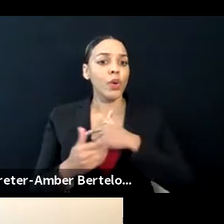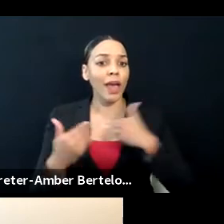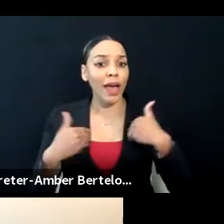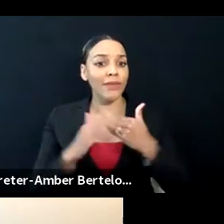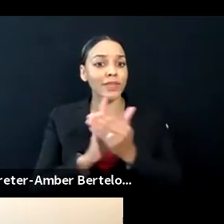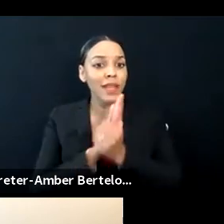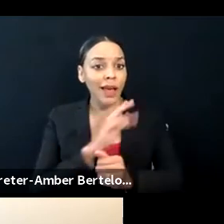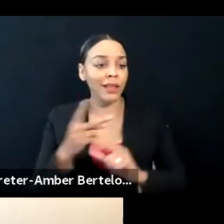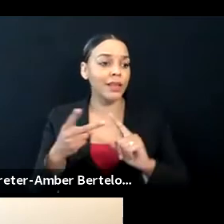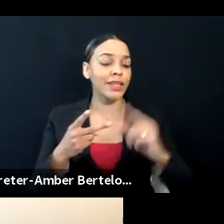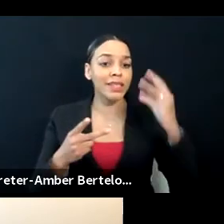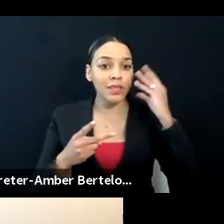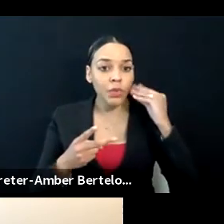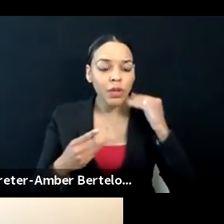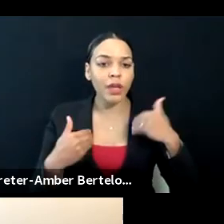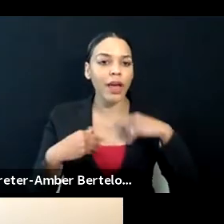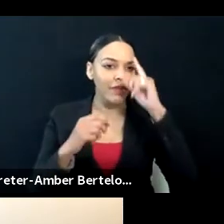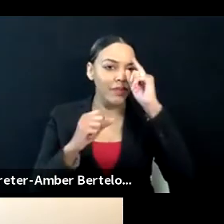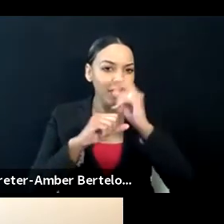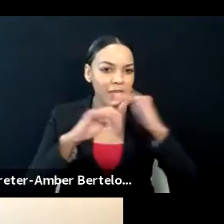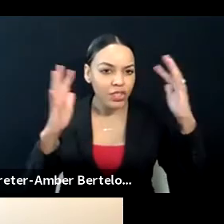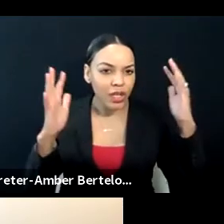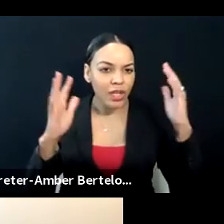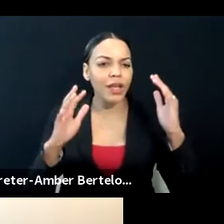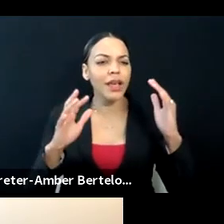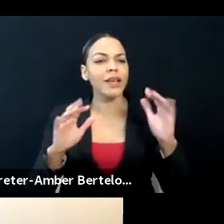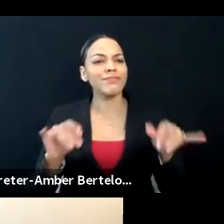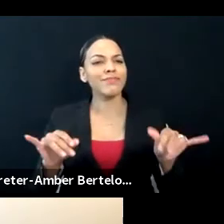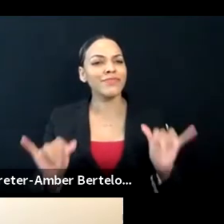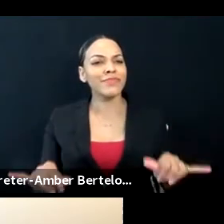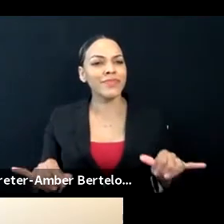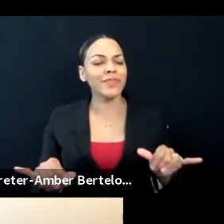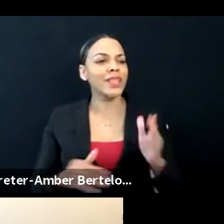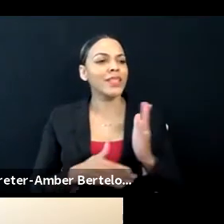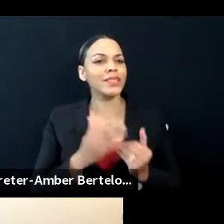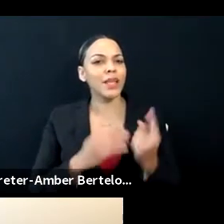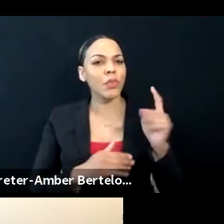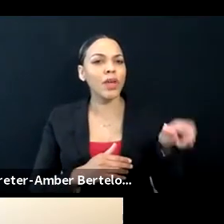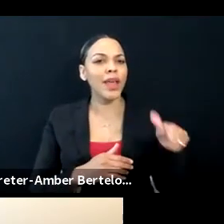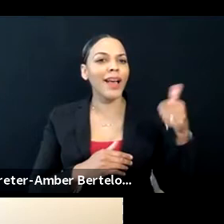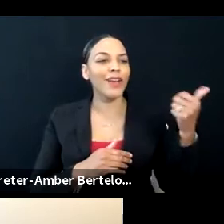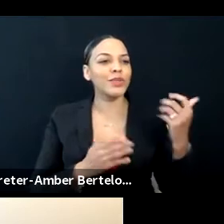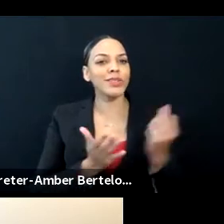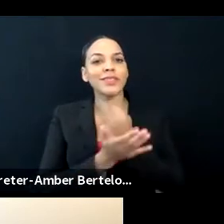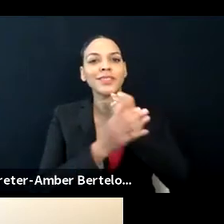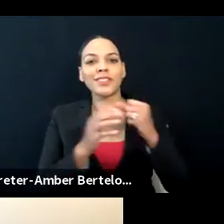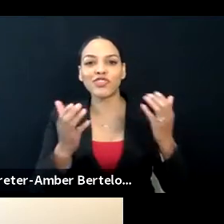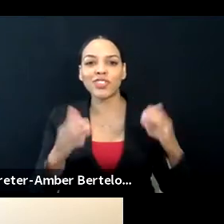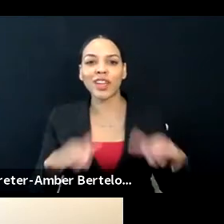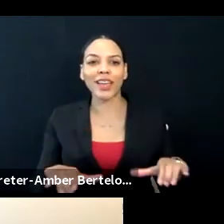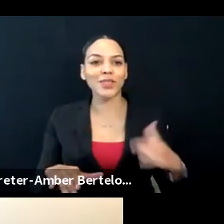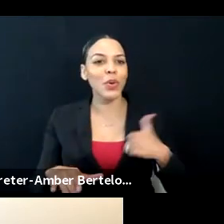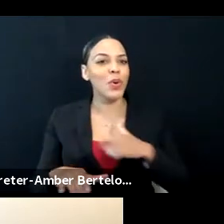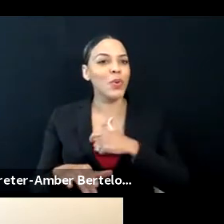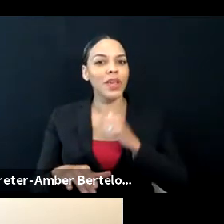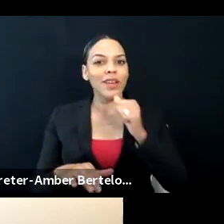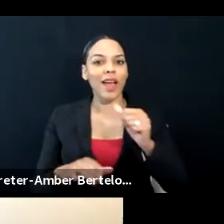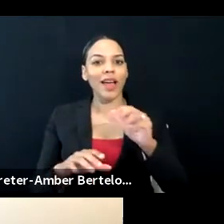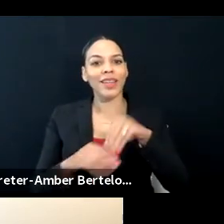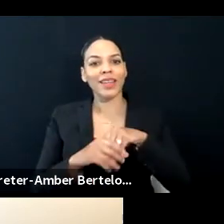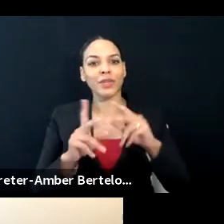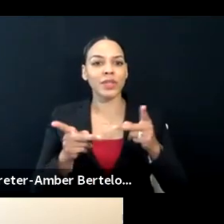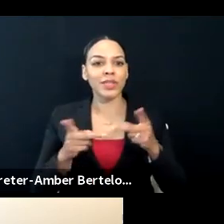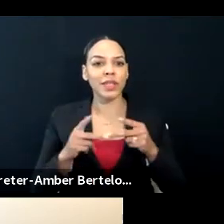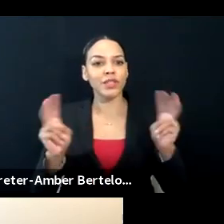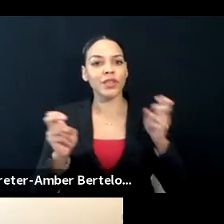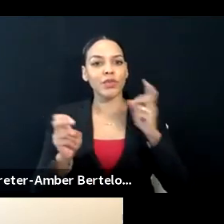vision, and somehow it's always somebody else's chance. We are just not in position for